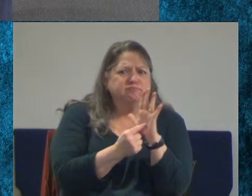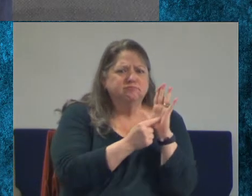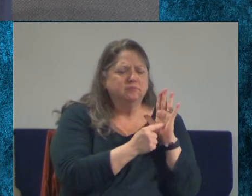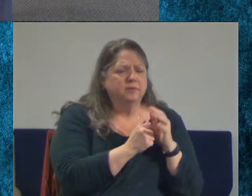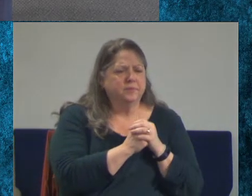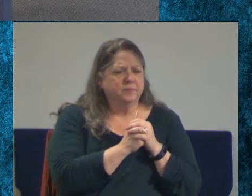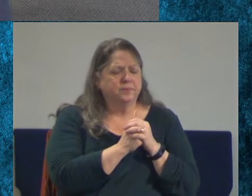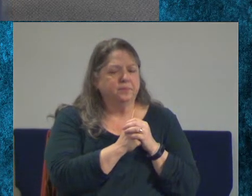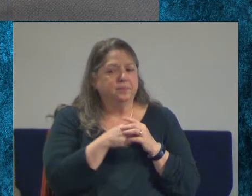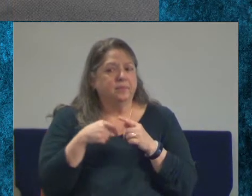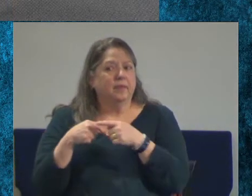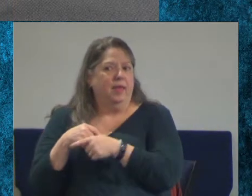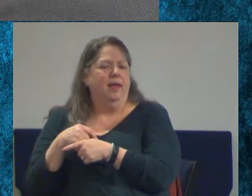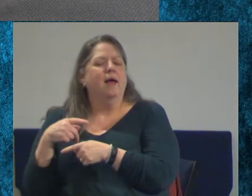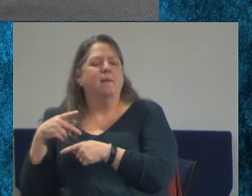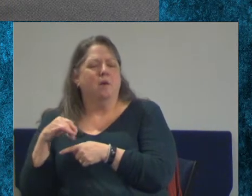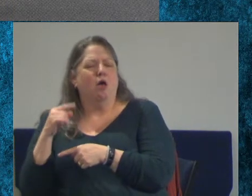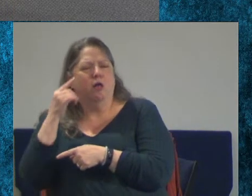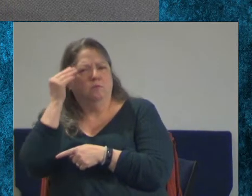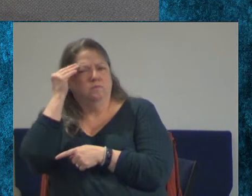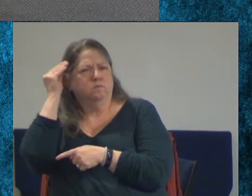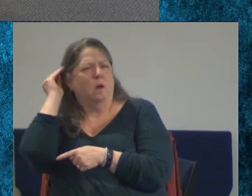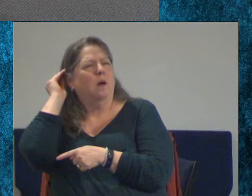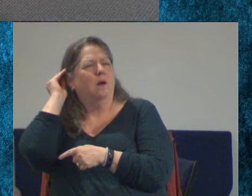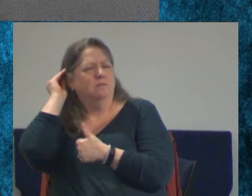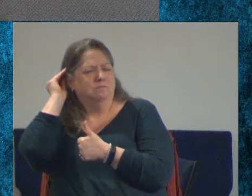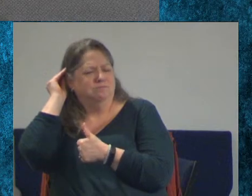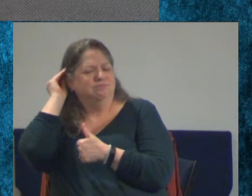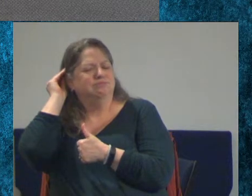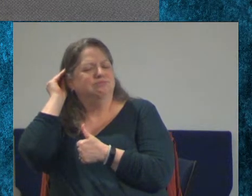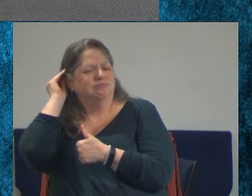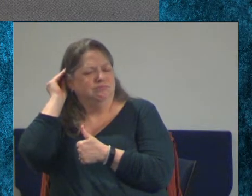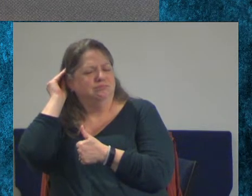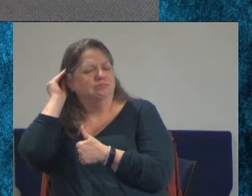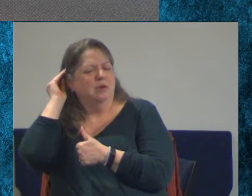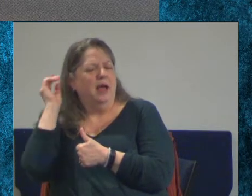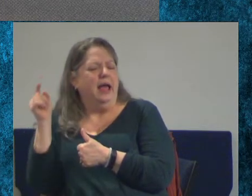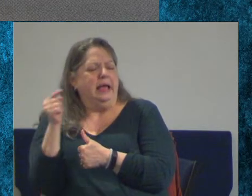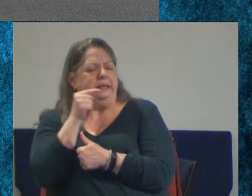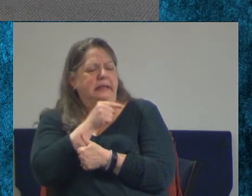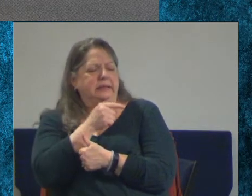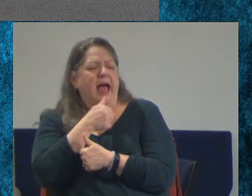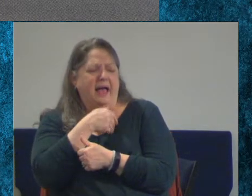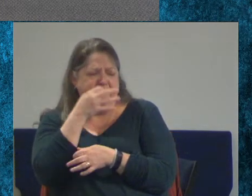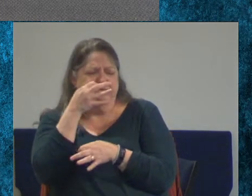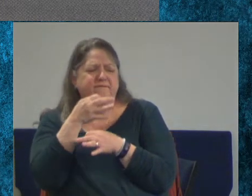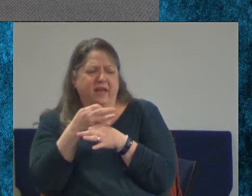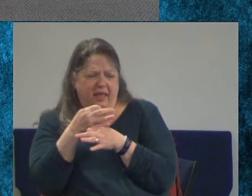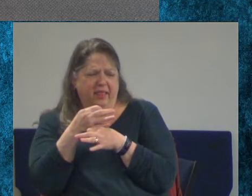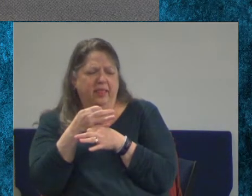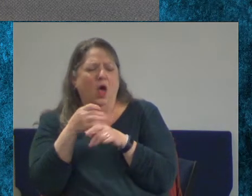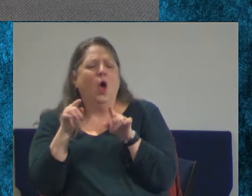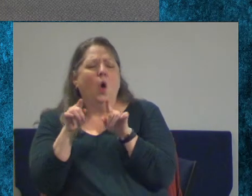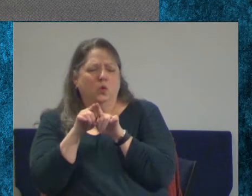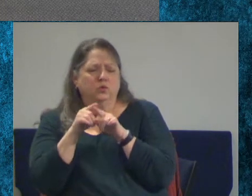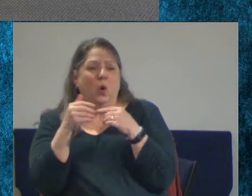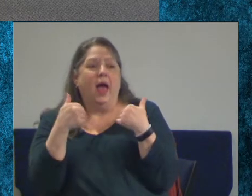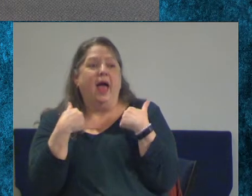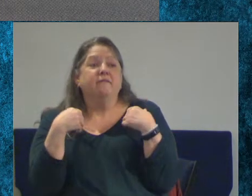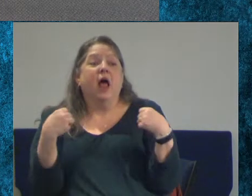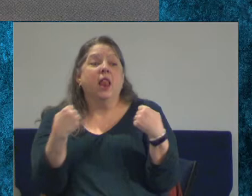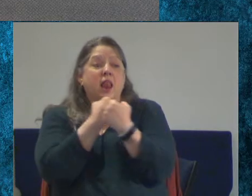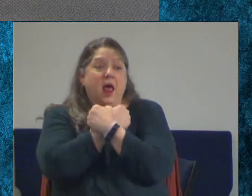is he takes that, he wraps that faith clause, he wraps the faith clause with the love clause